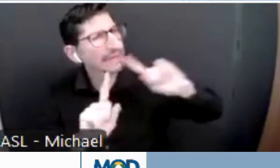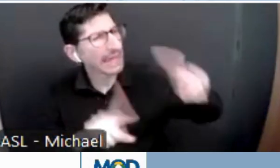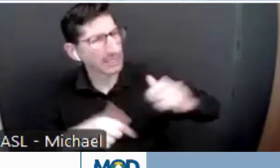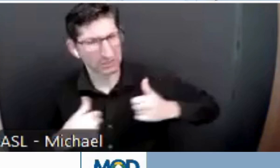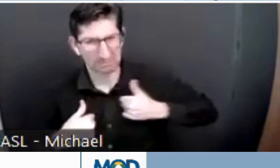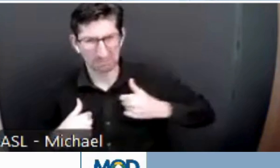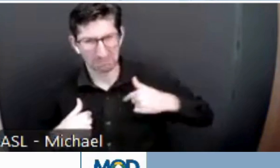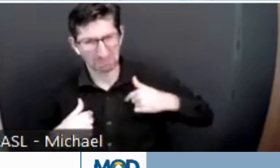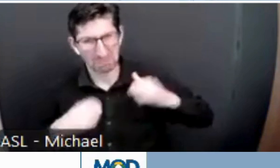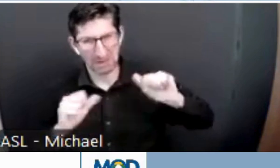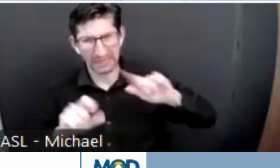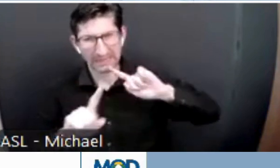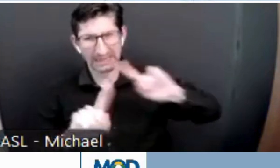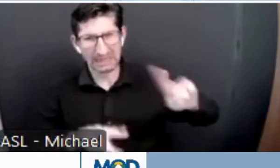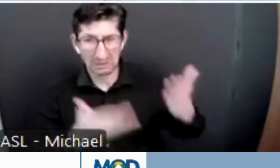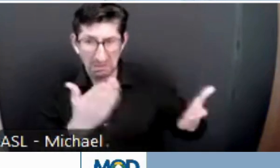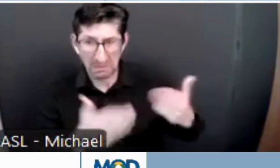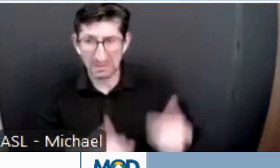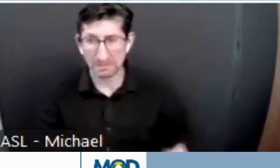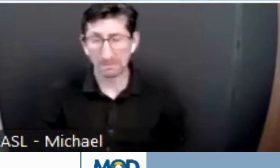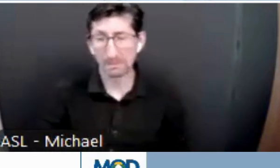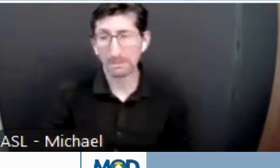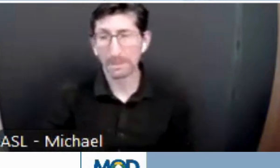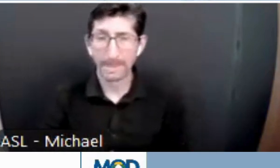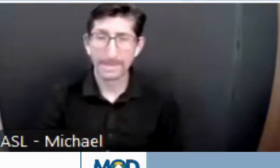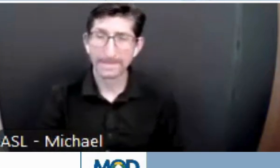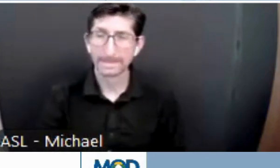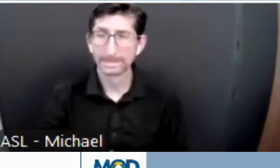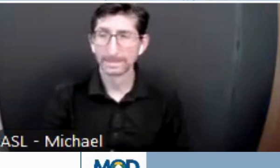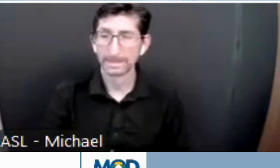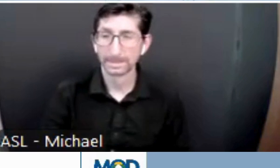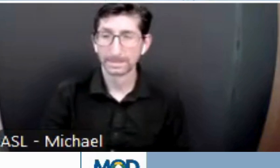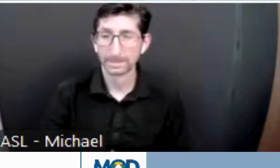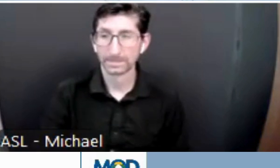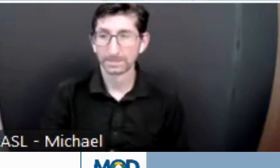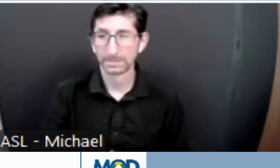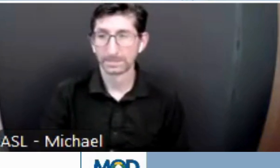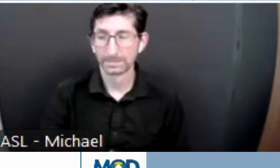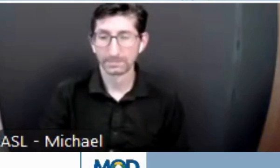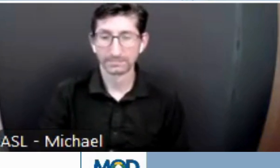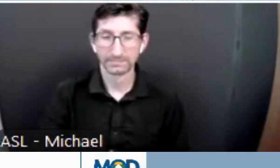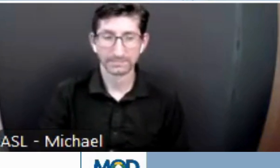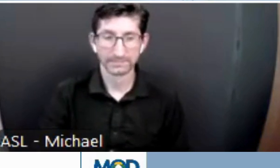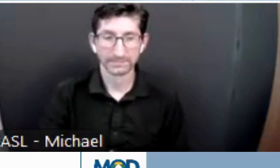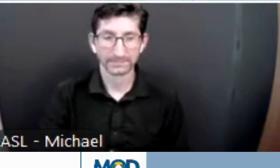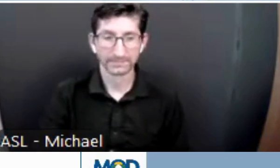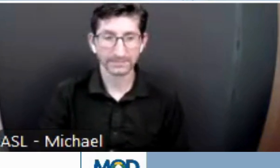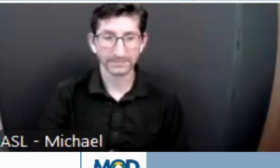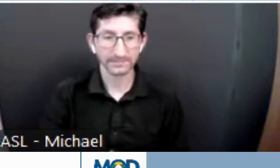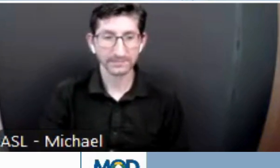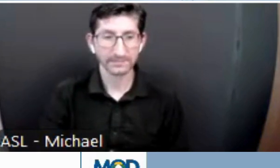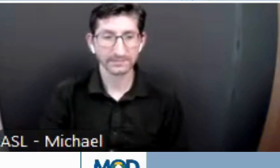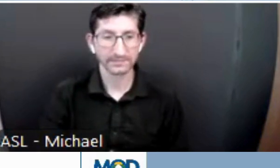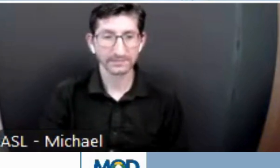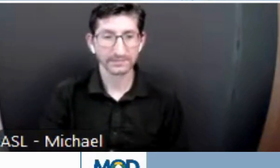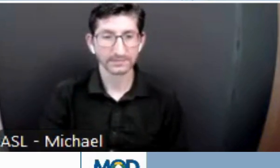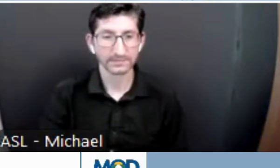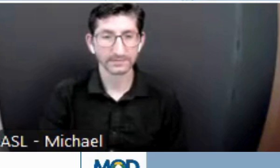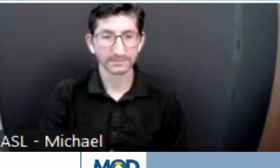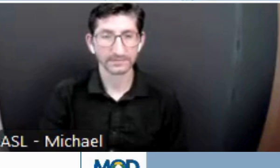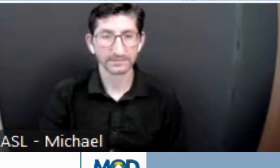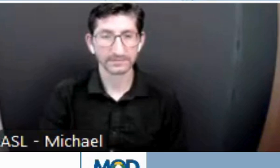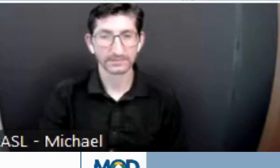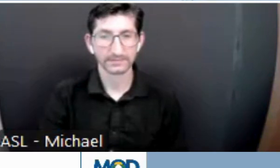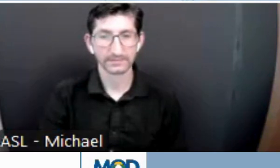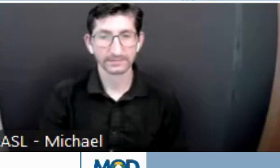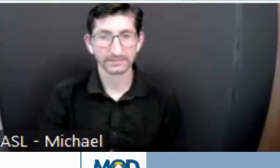yourself. And you can let your doctor know what you're